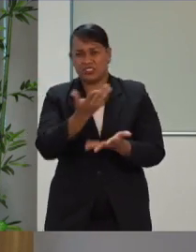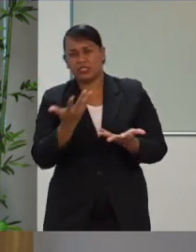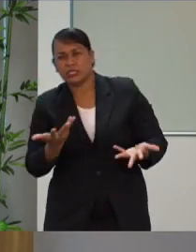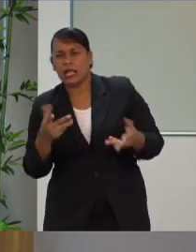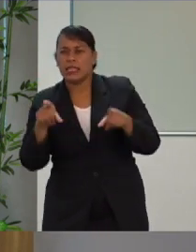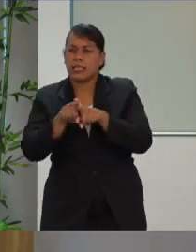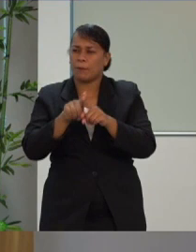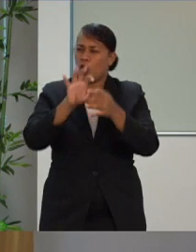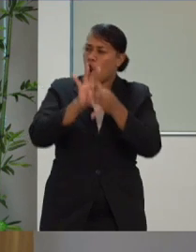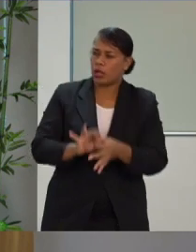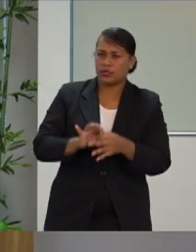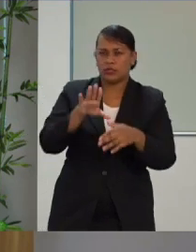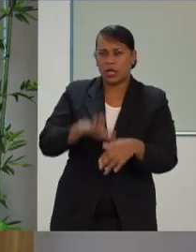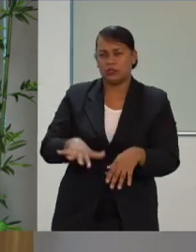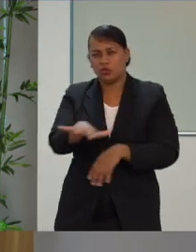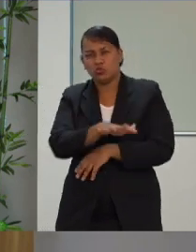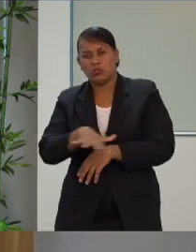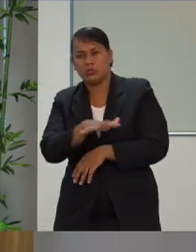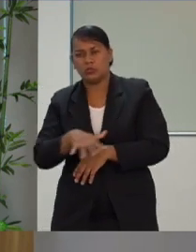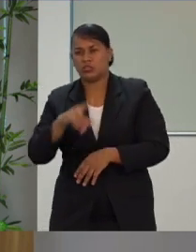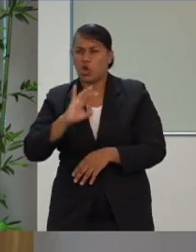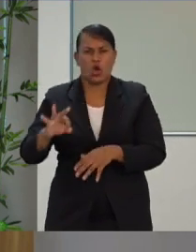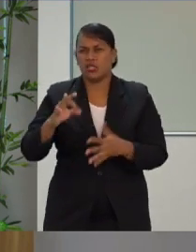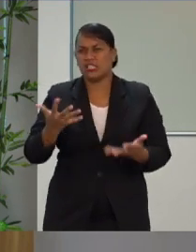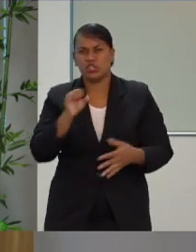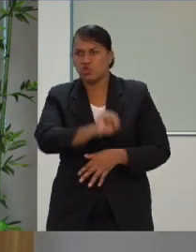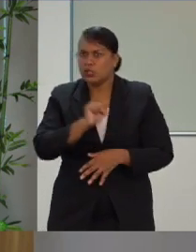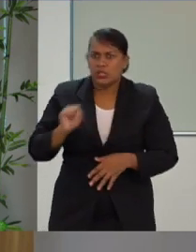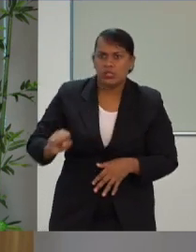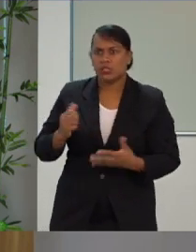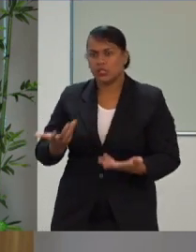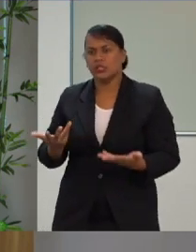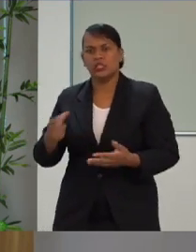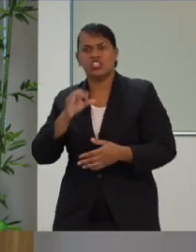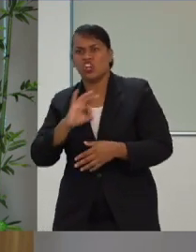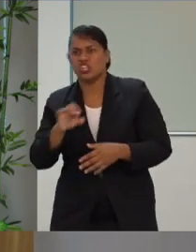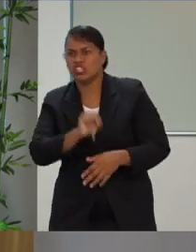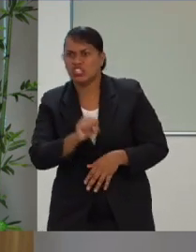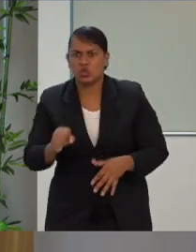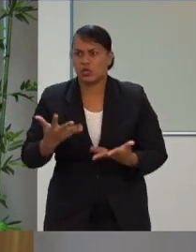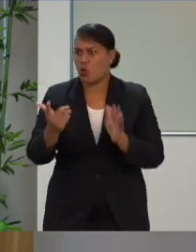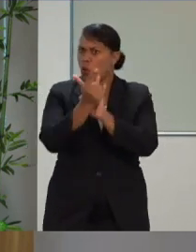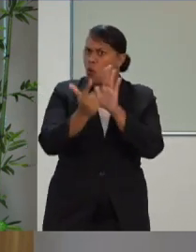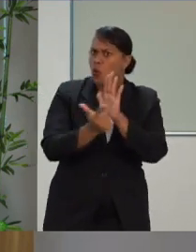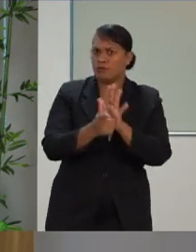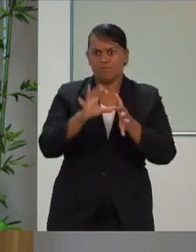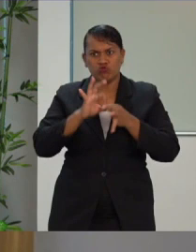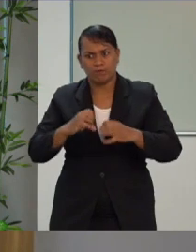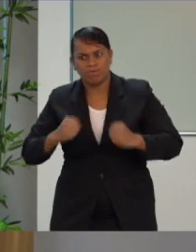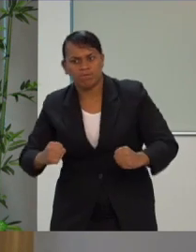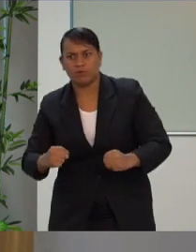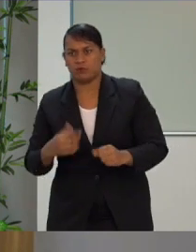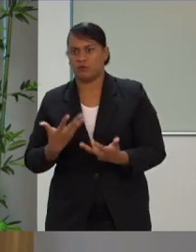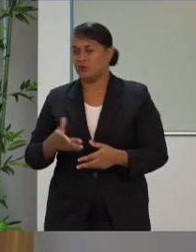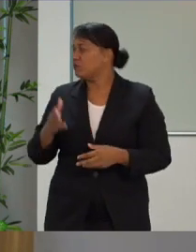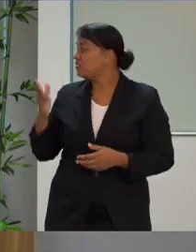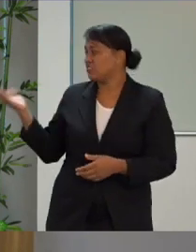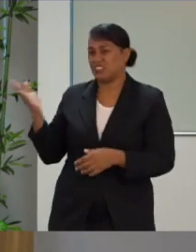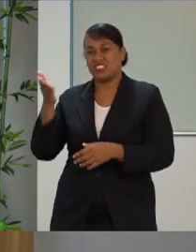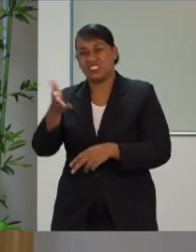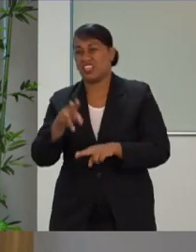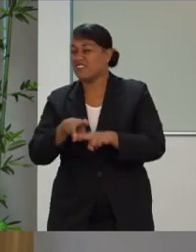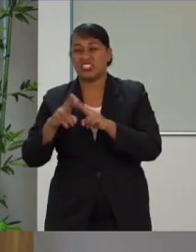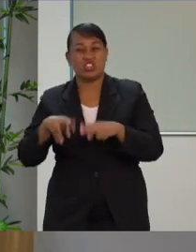sir. I think you may be referring to Richard Naidu's article in Fiji Times. Obviously, as you know, Fiji Times is well known for